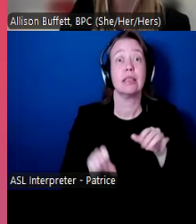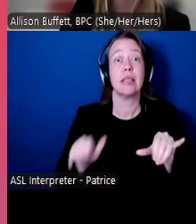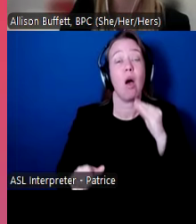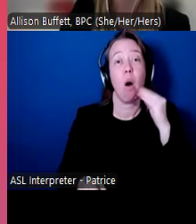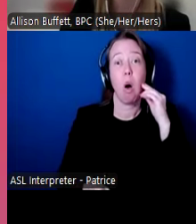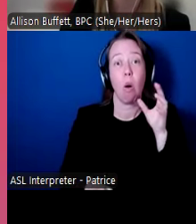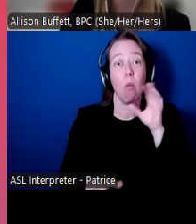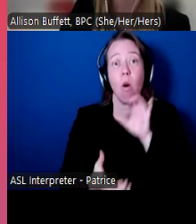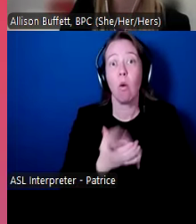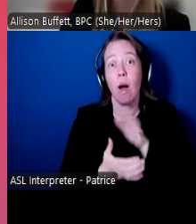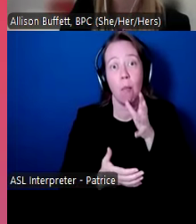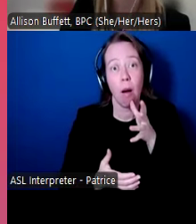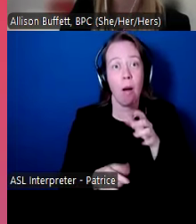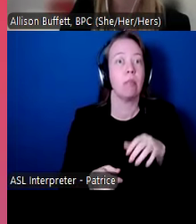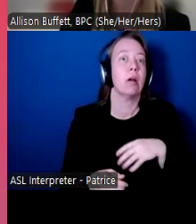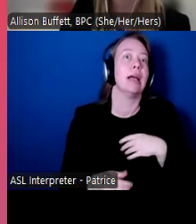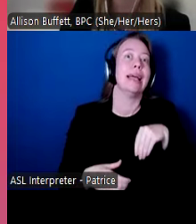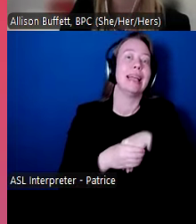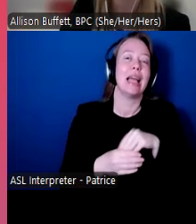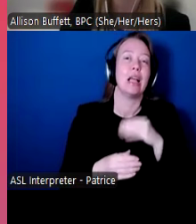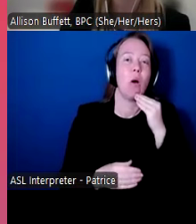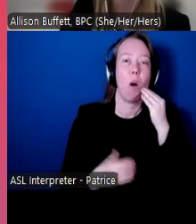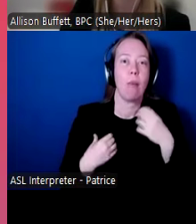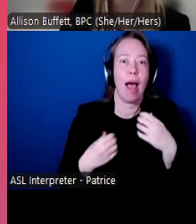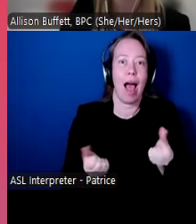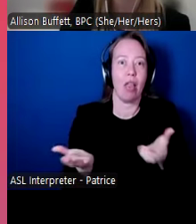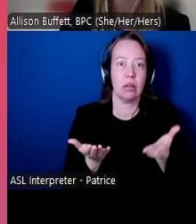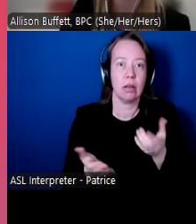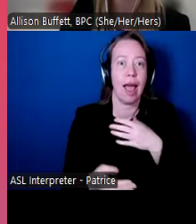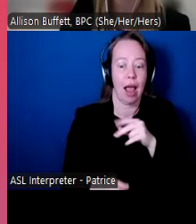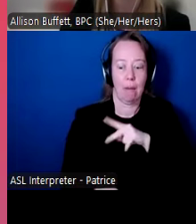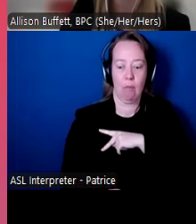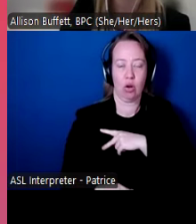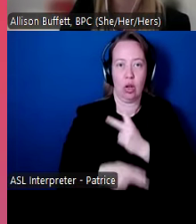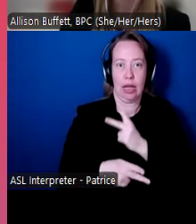home health aid services, and personal care services.